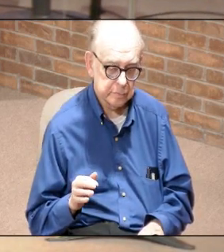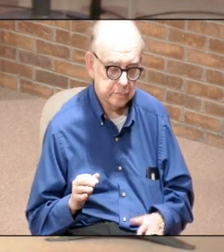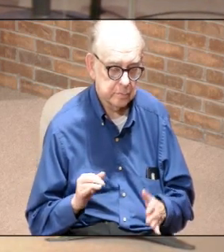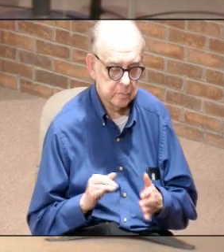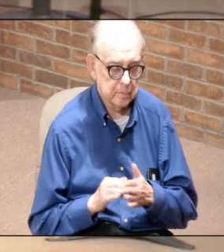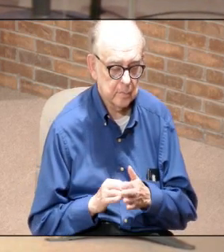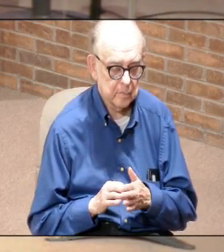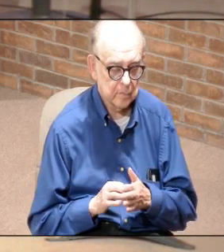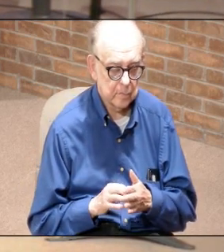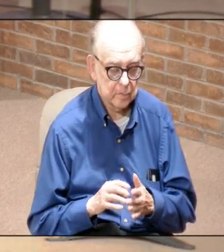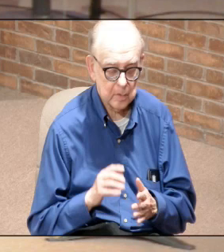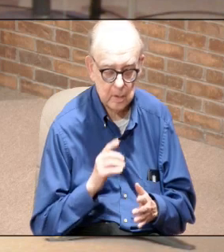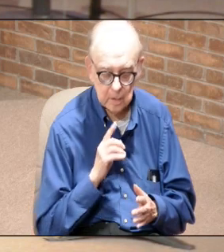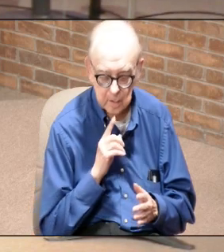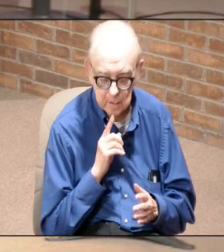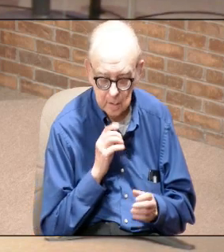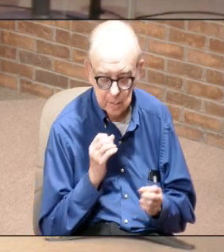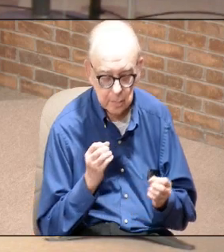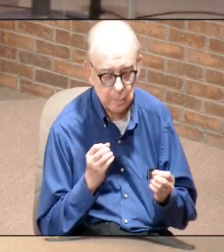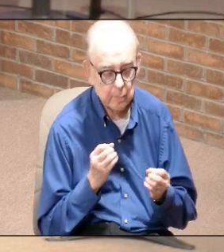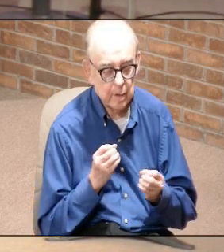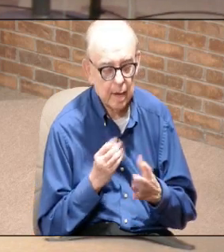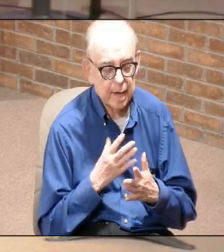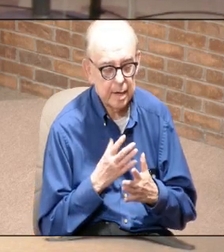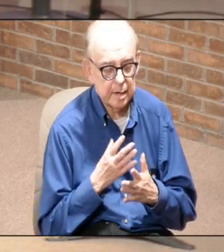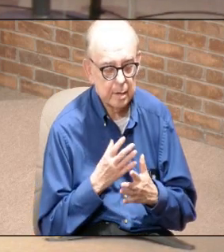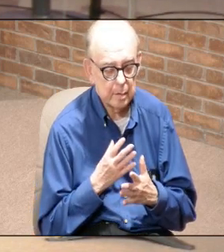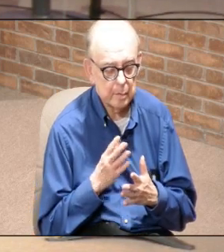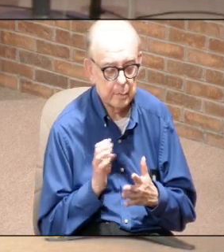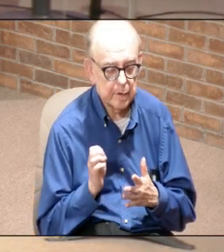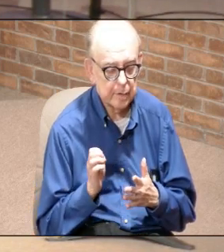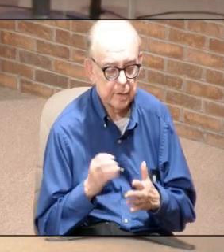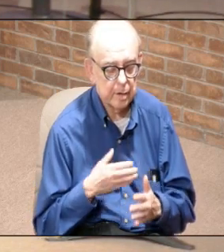that I really hated being the young preacher.